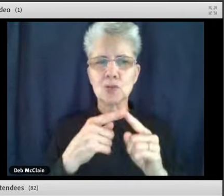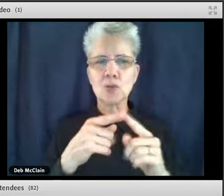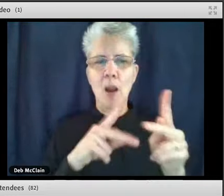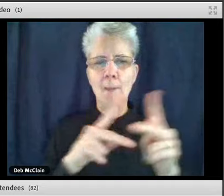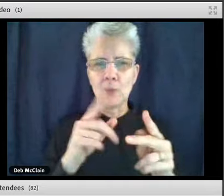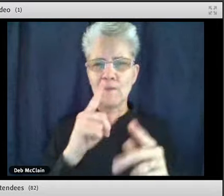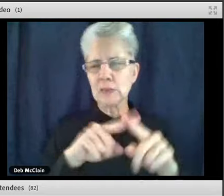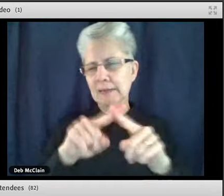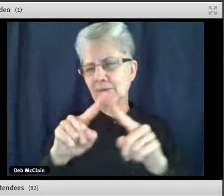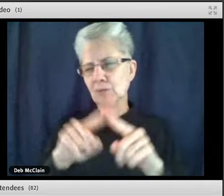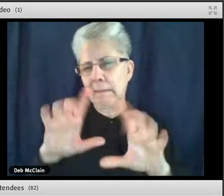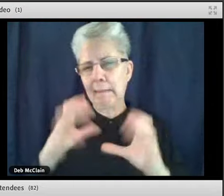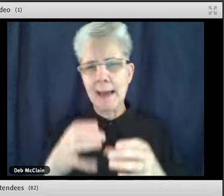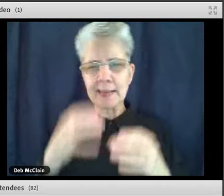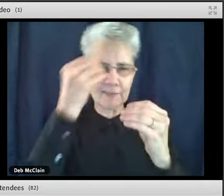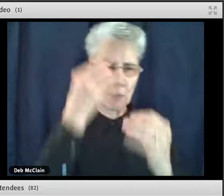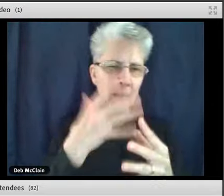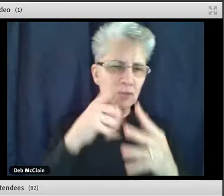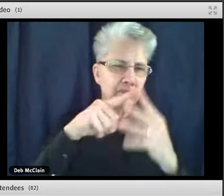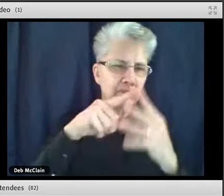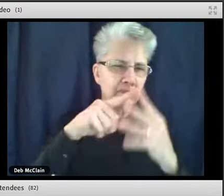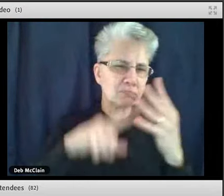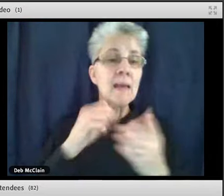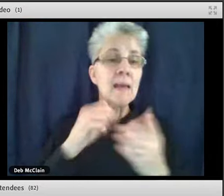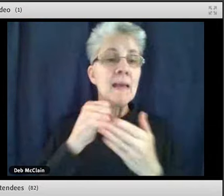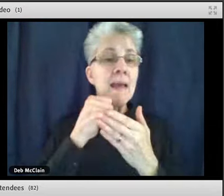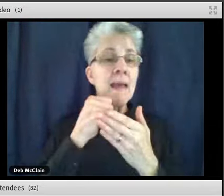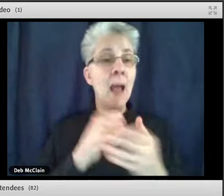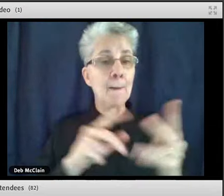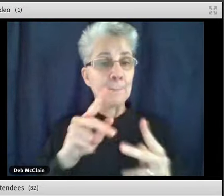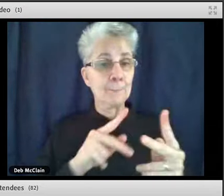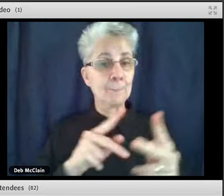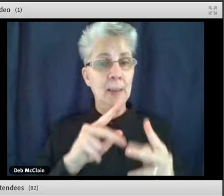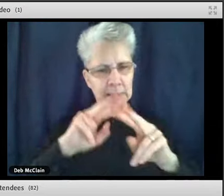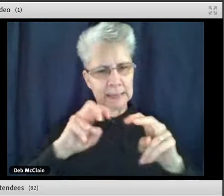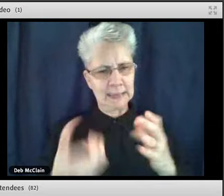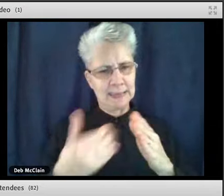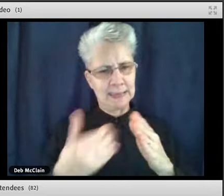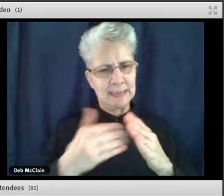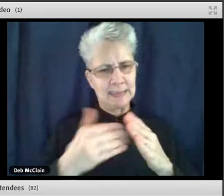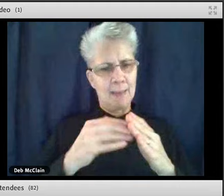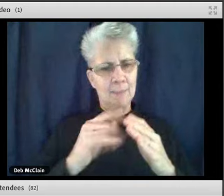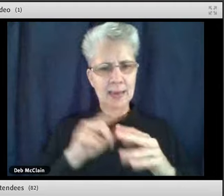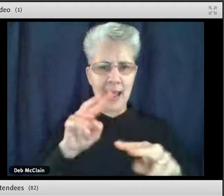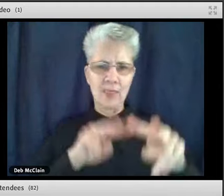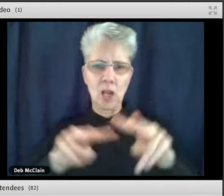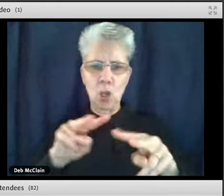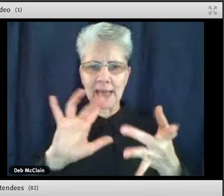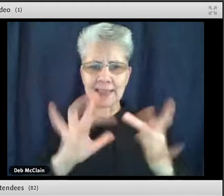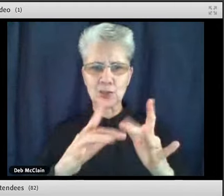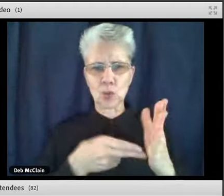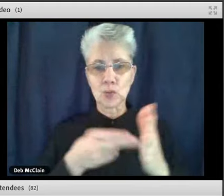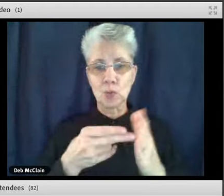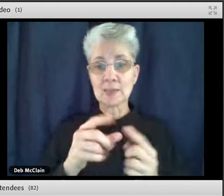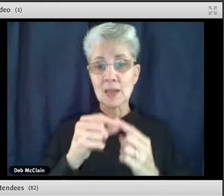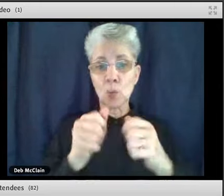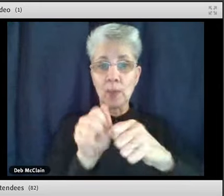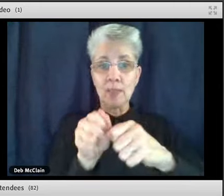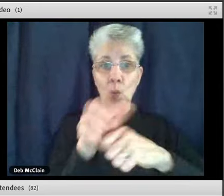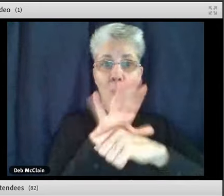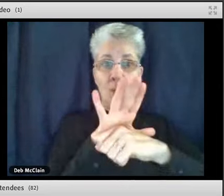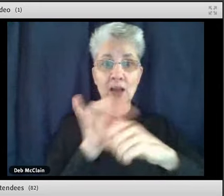they're getting their news. And if they don't have the skills to differentiate what's true and what's not, that's a problem. And